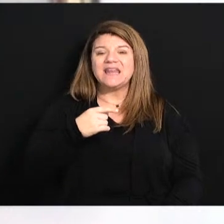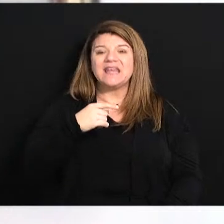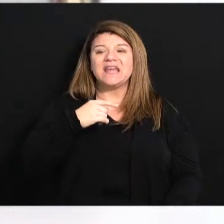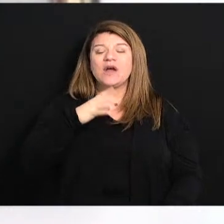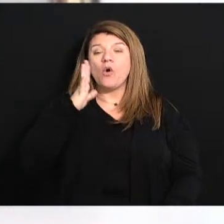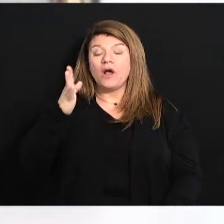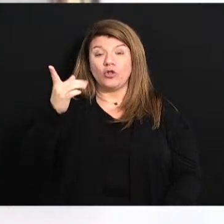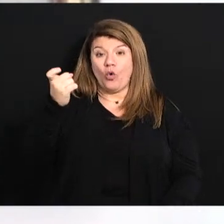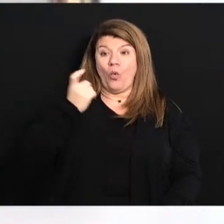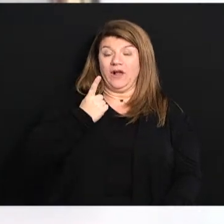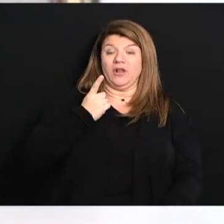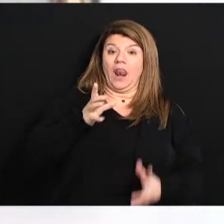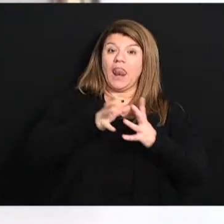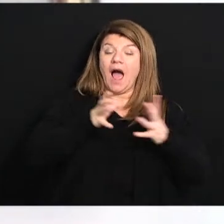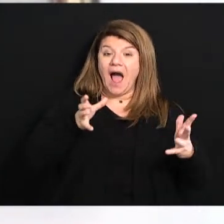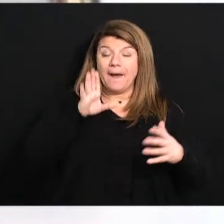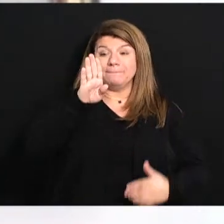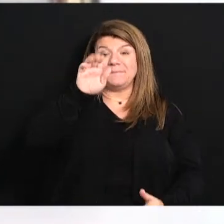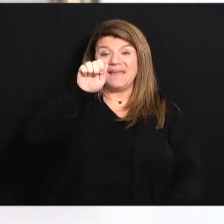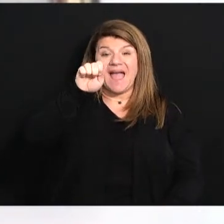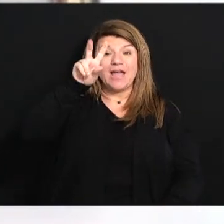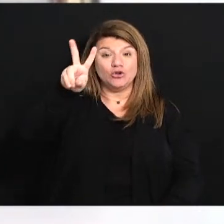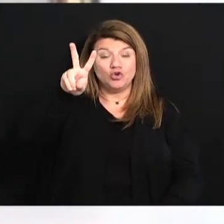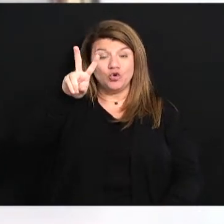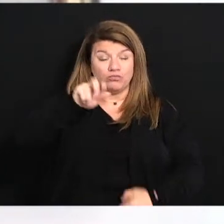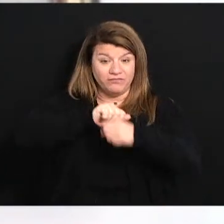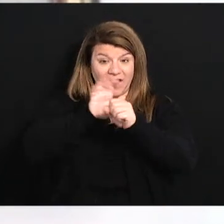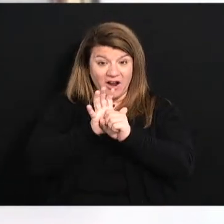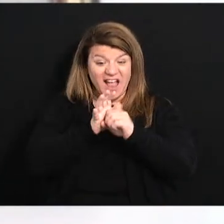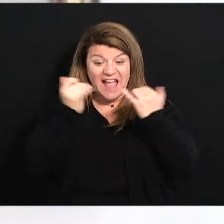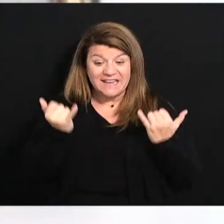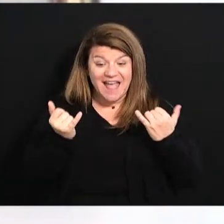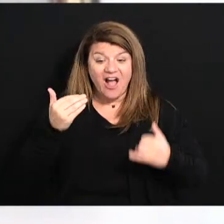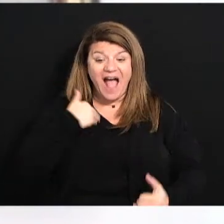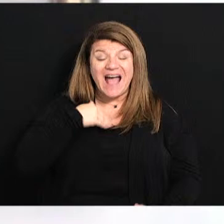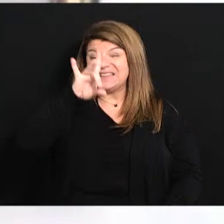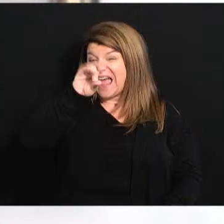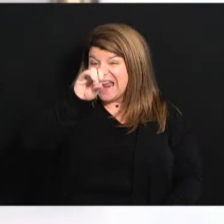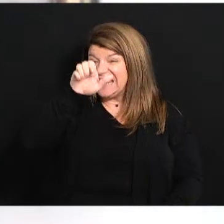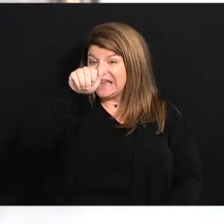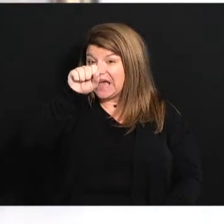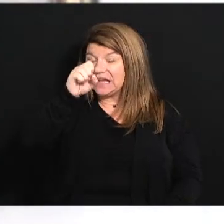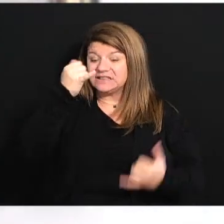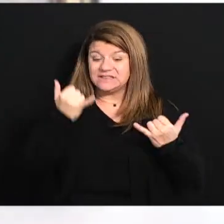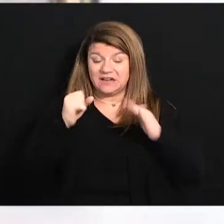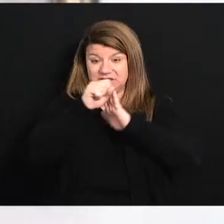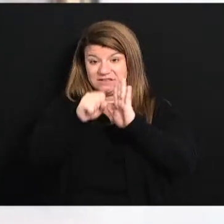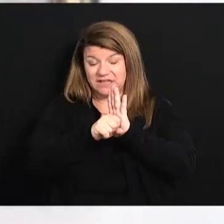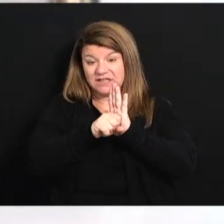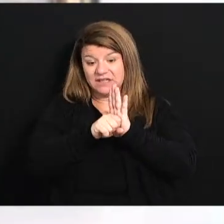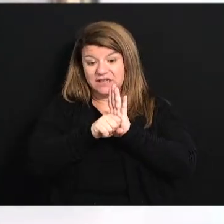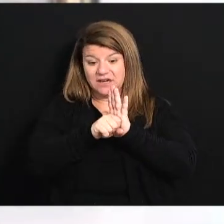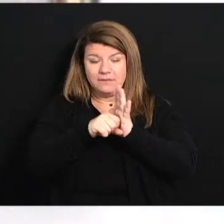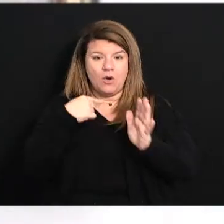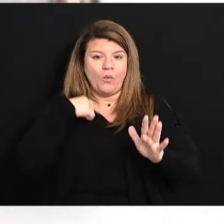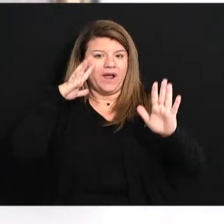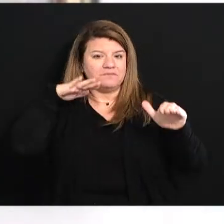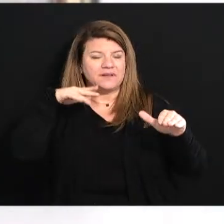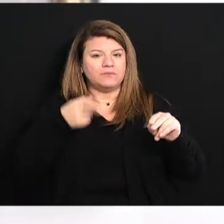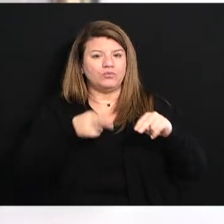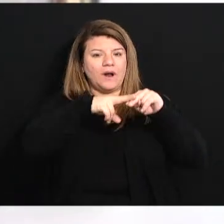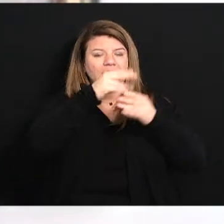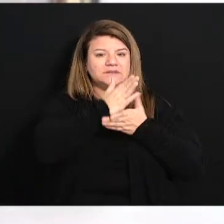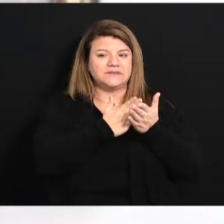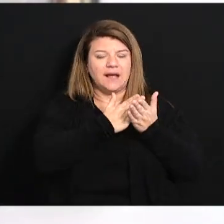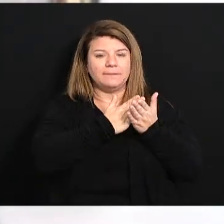question a lot, for the BA2 variant, to date, we have 80 cases in the state, but as he mentioned, we expect them to rise, so please go